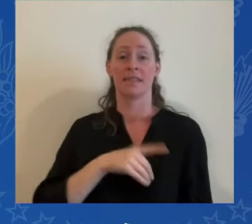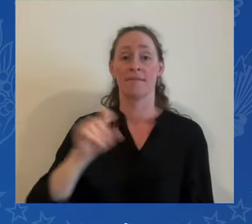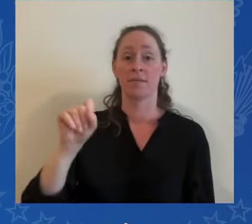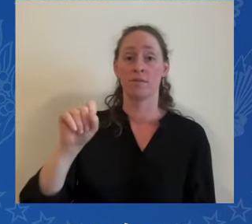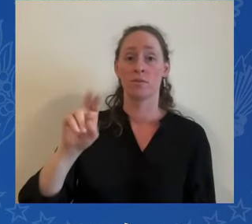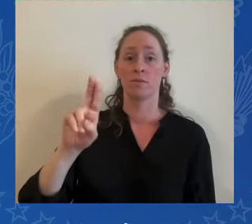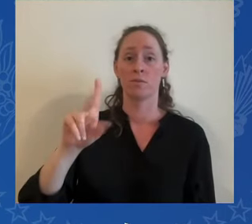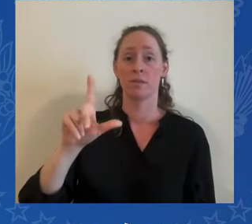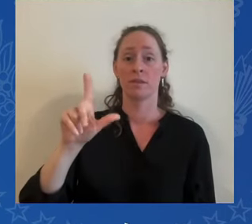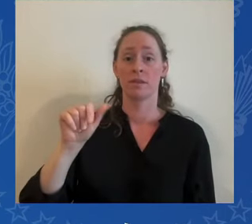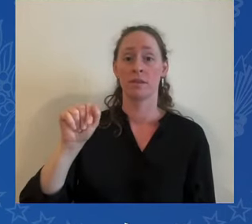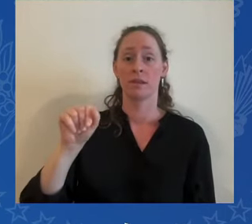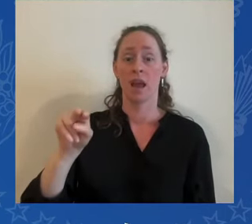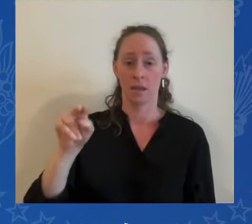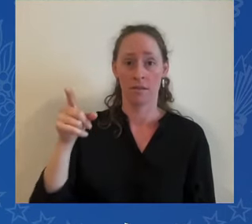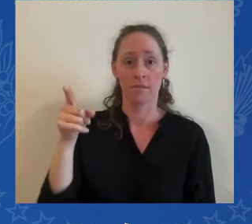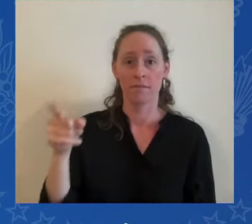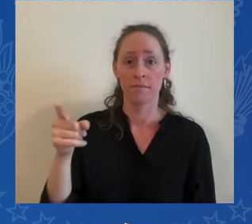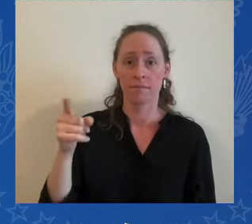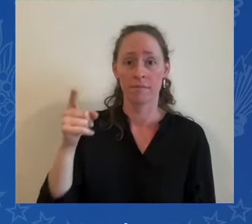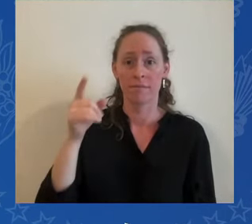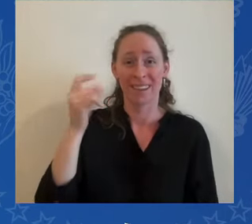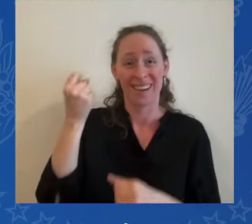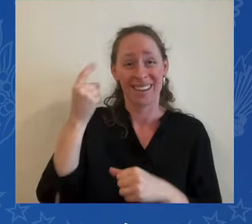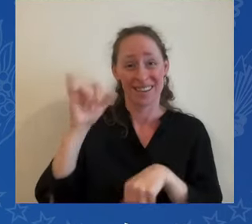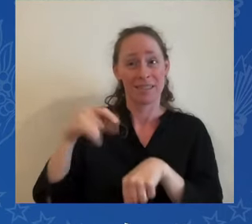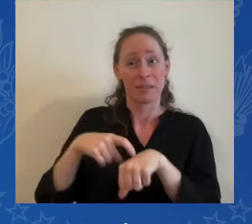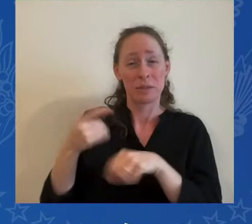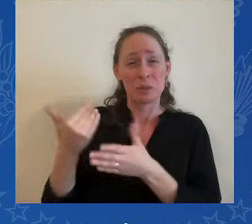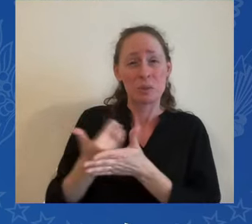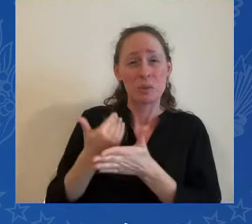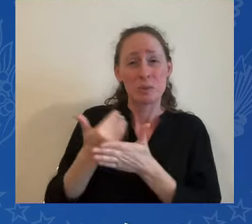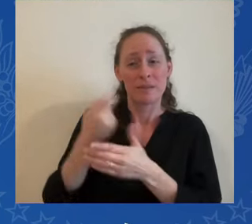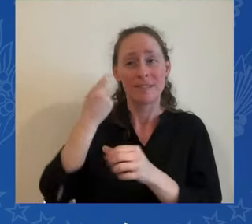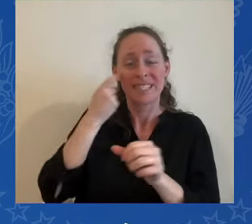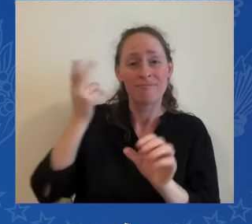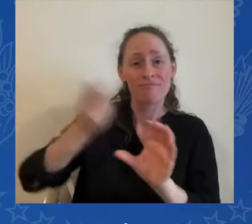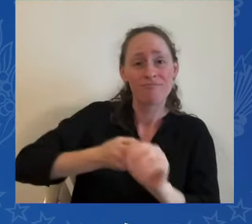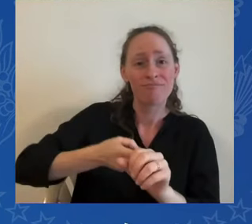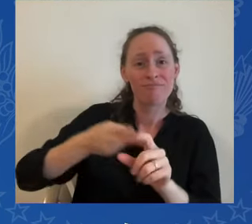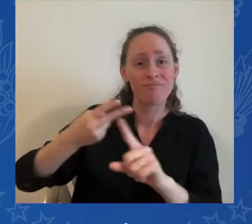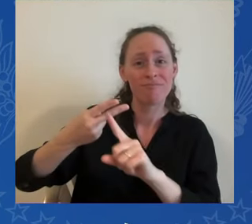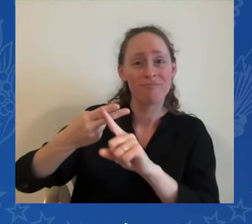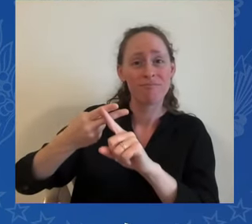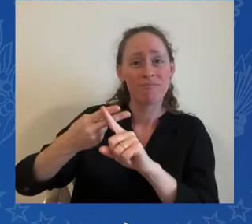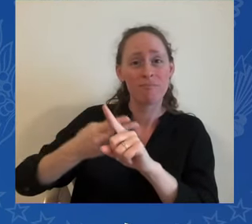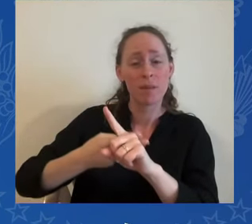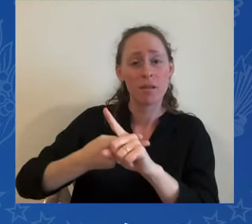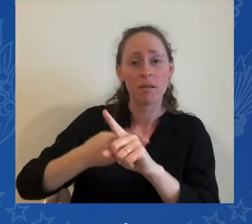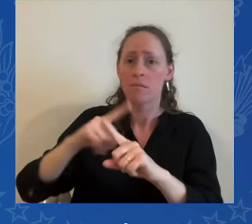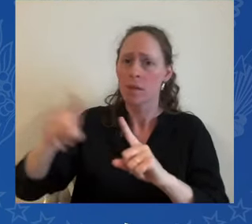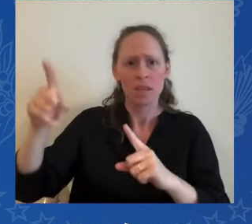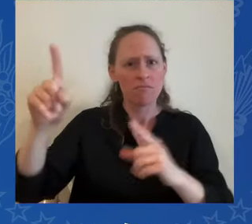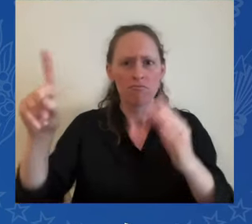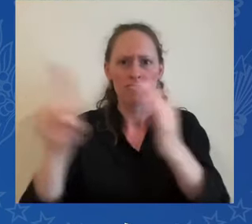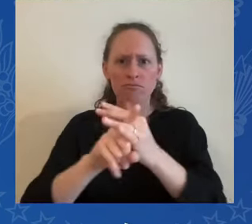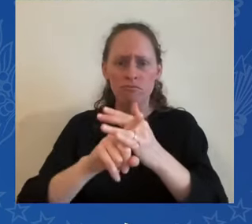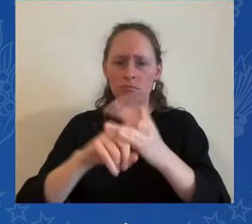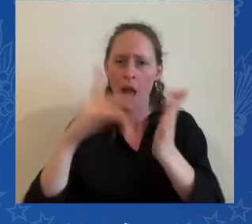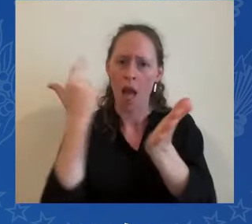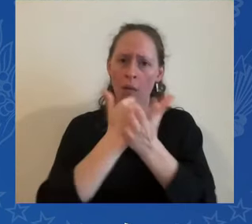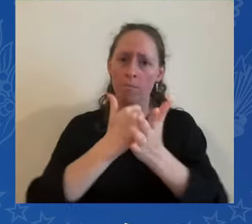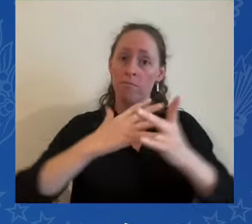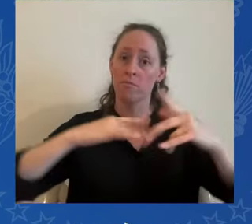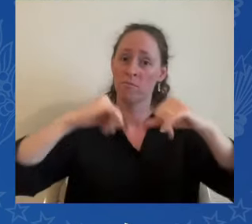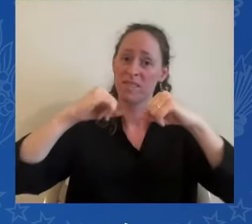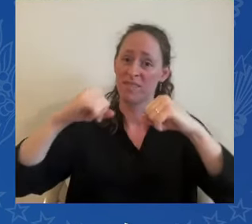2 months. 2 months. But he jumped into action. He shielded the mother and brother from gunfire, then drew